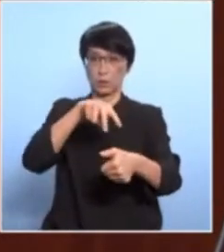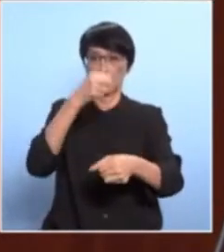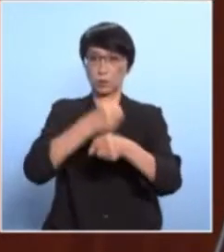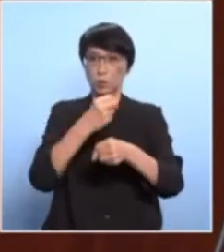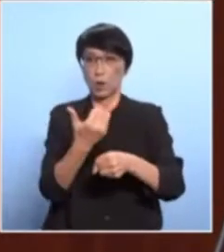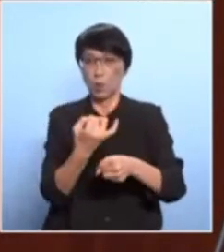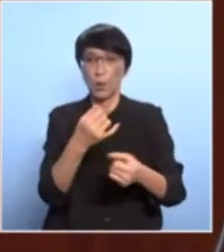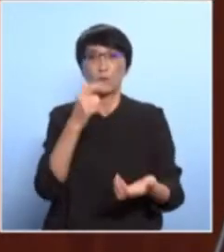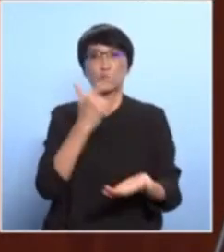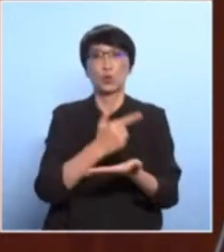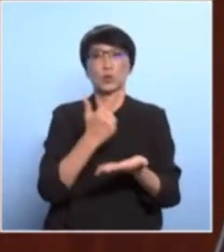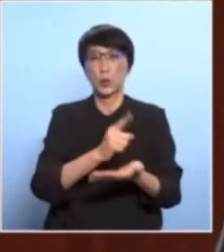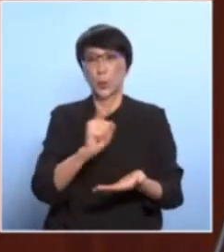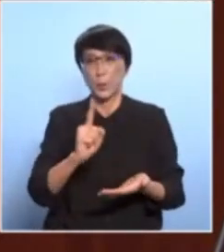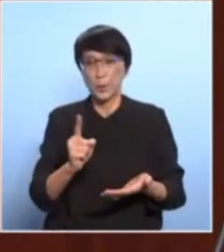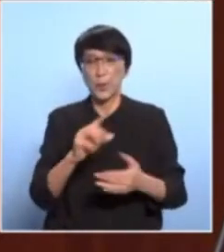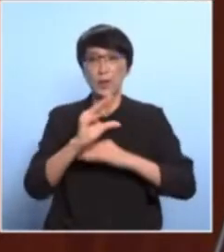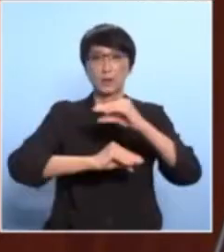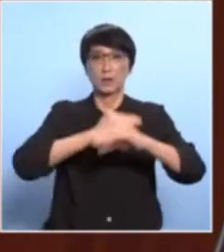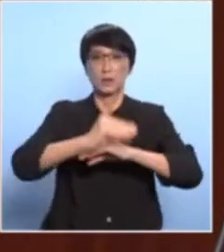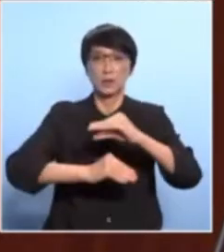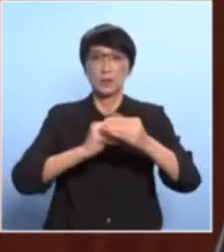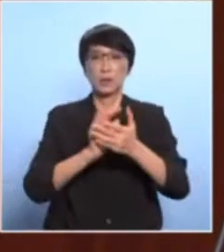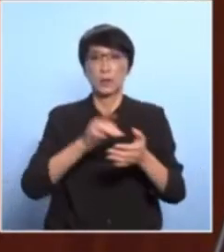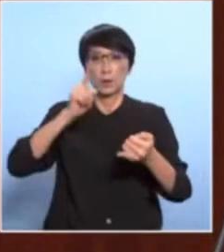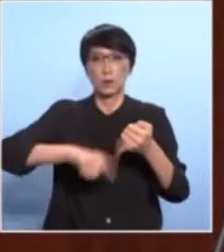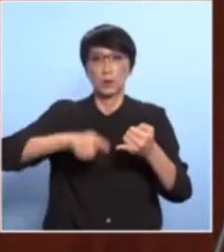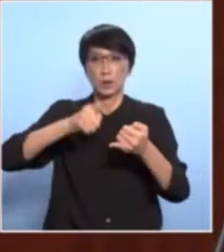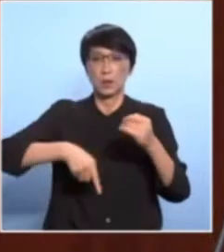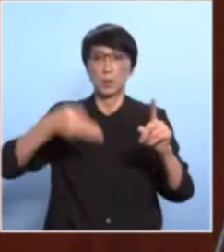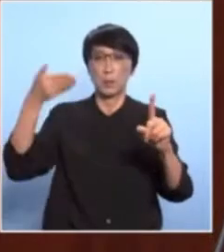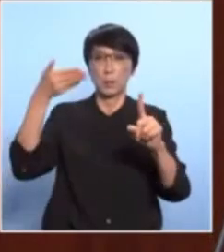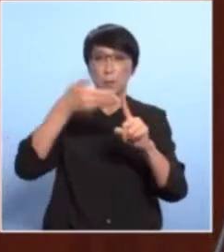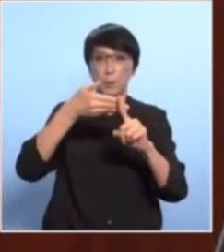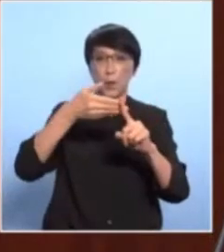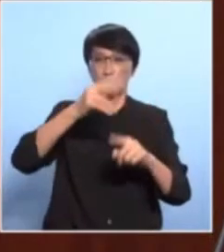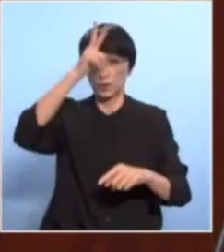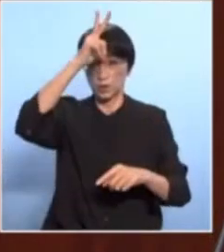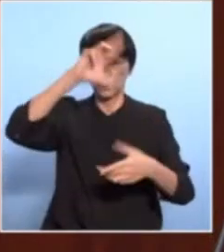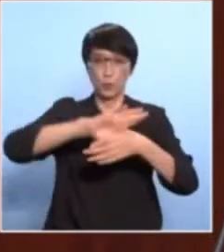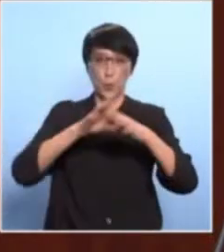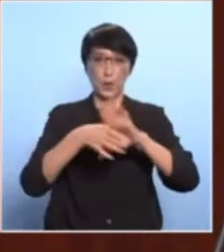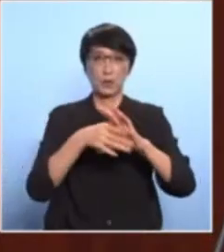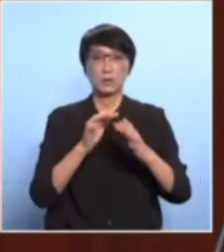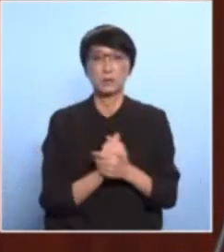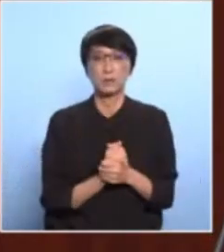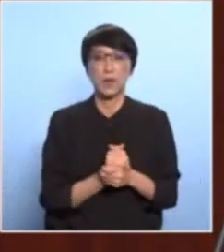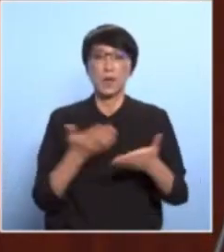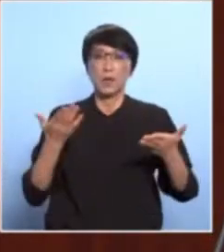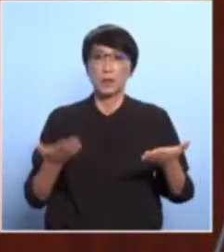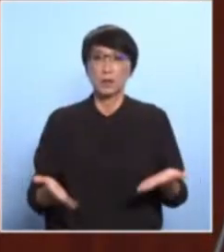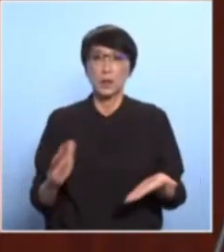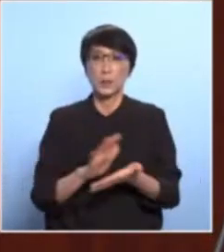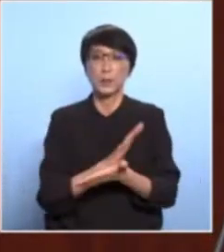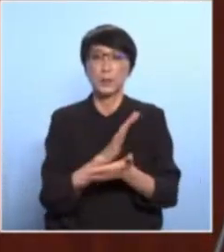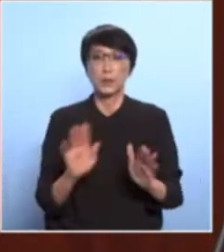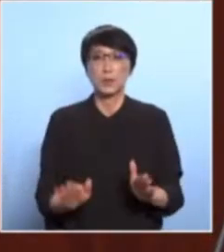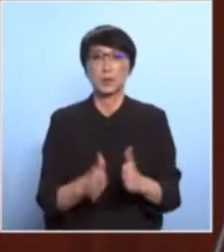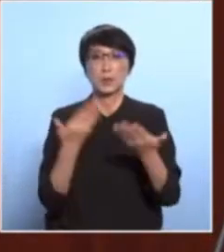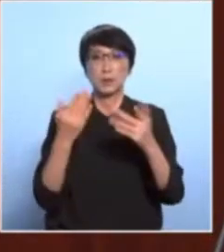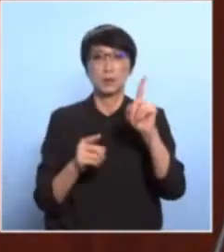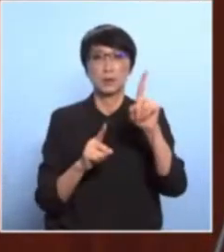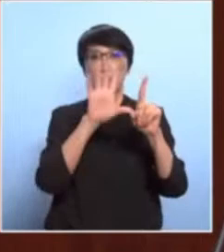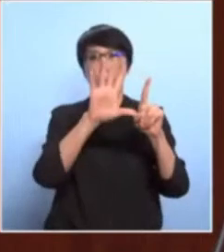work progress and outcomes more effectively. More importantly, they have helped cultivate a result-oriented culture within the